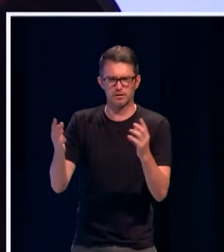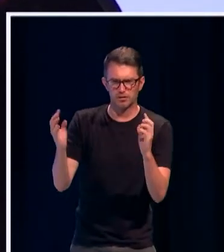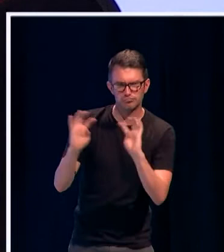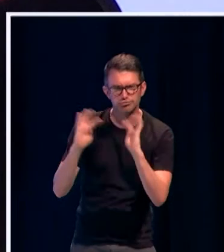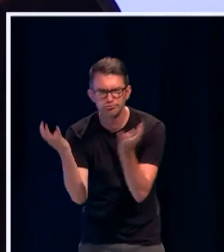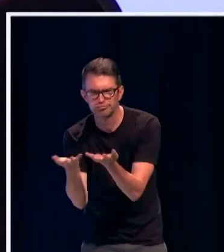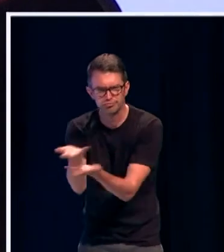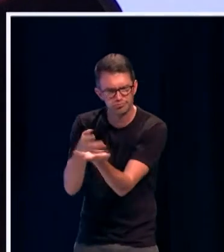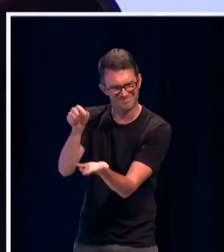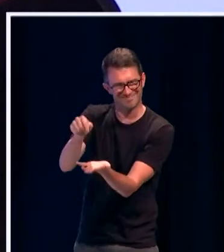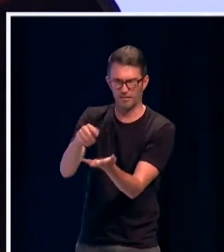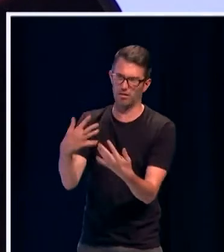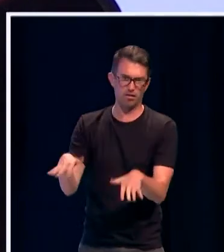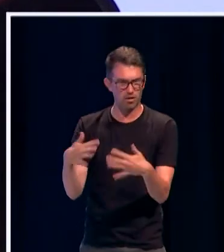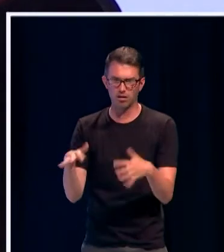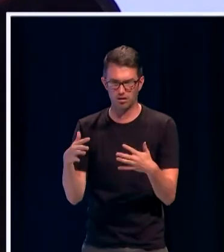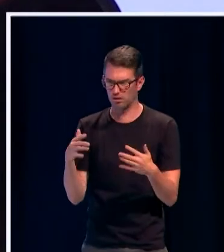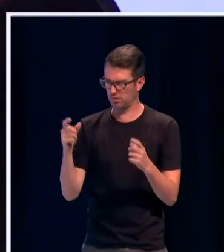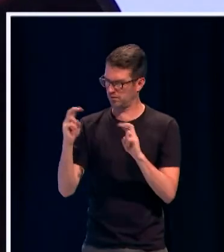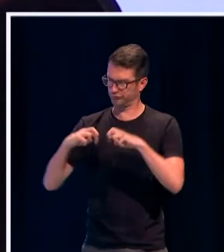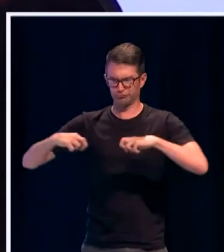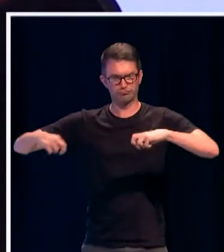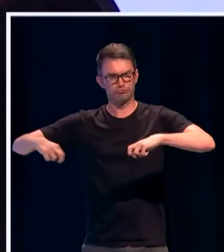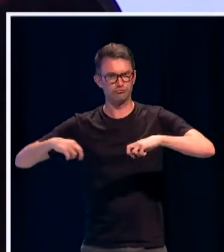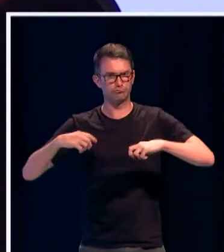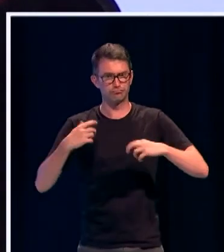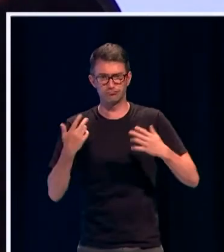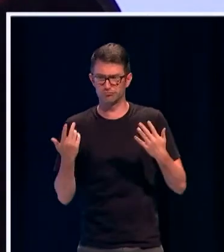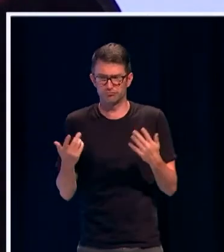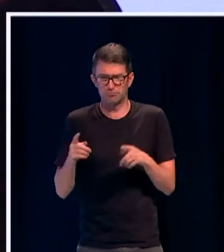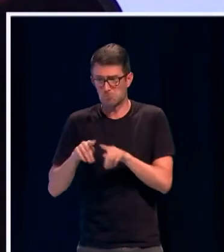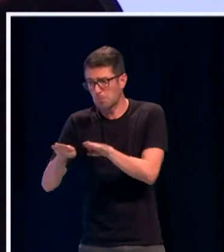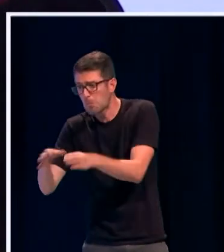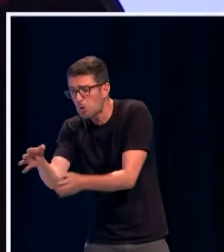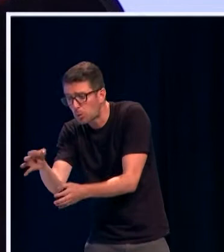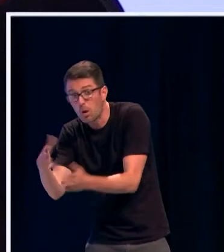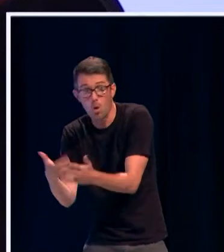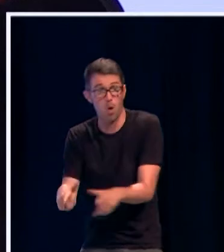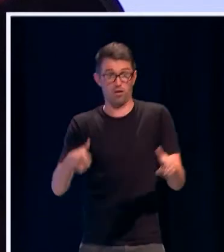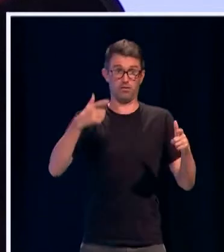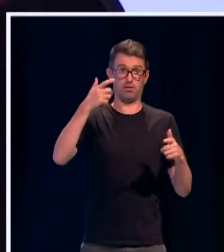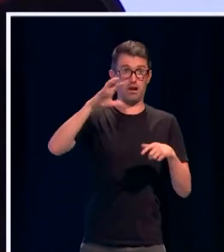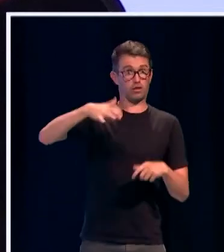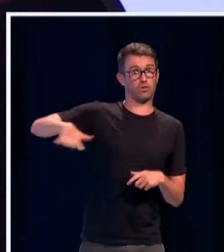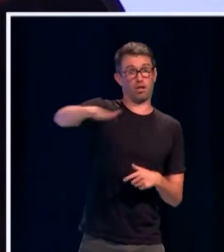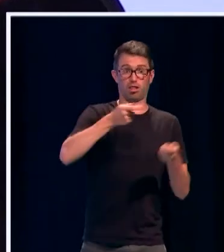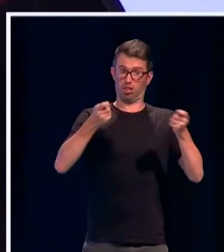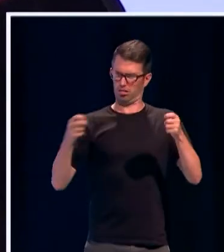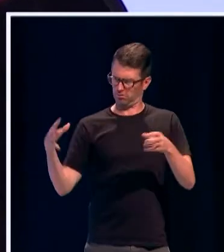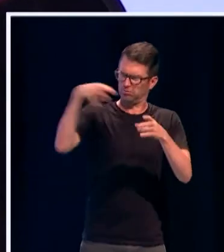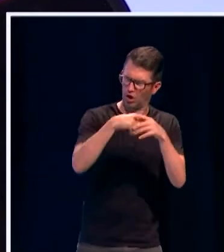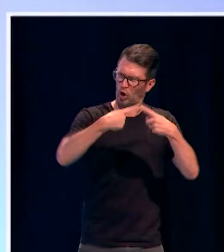at all levels. And Fatima already told that I didn't mention it. That's right.